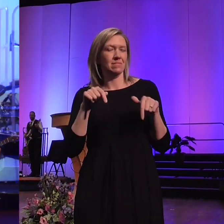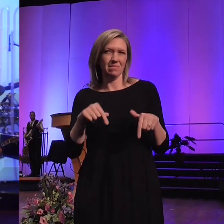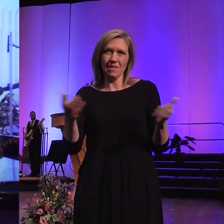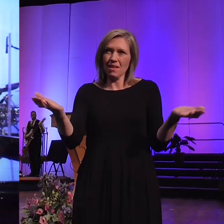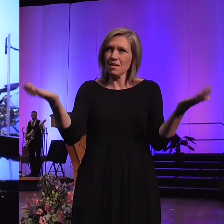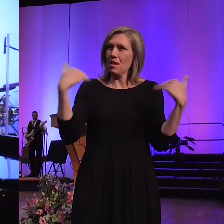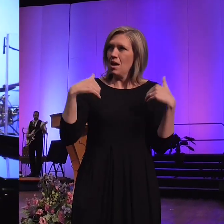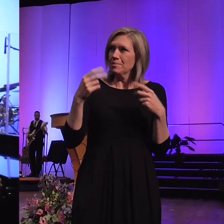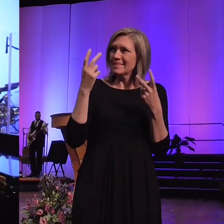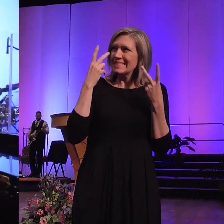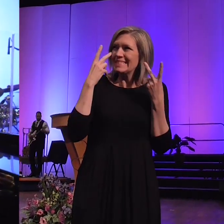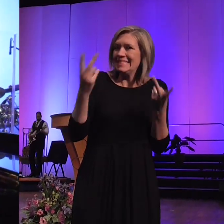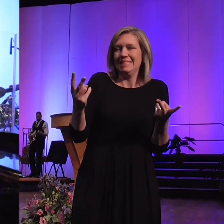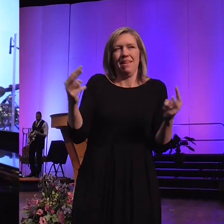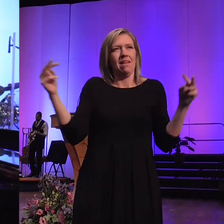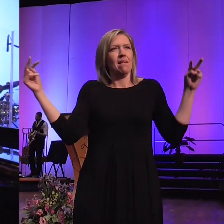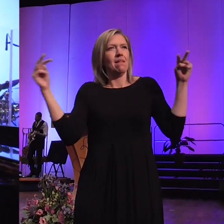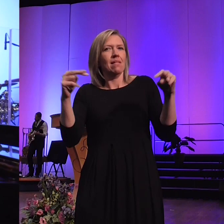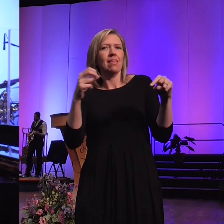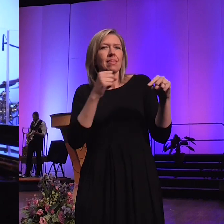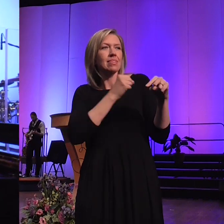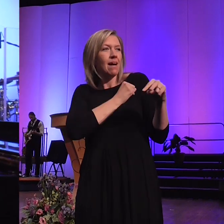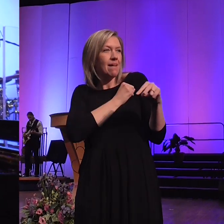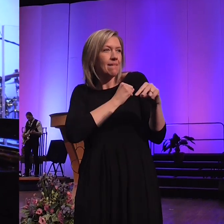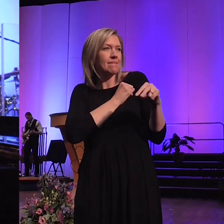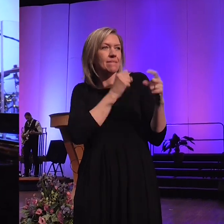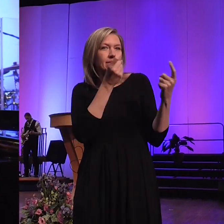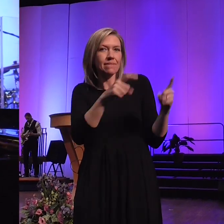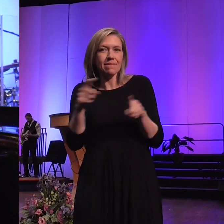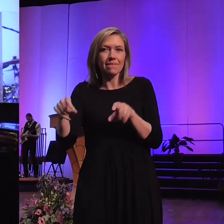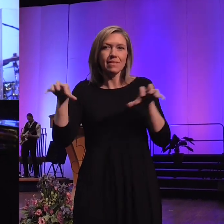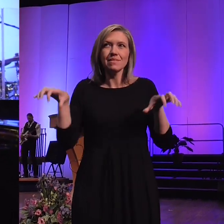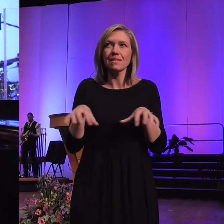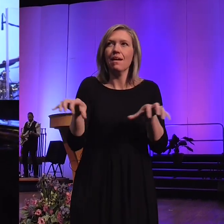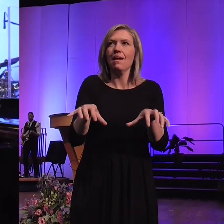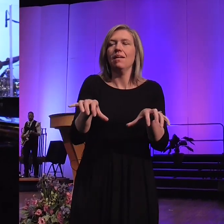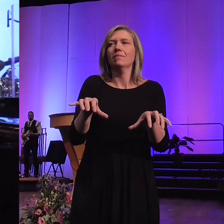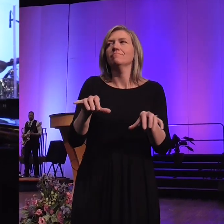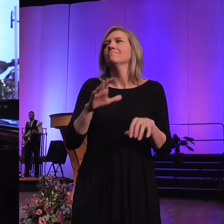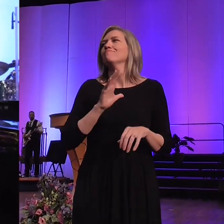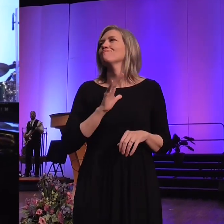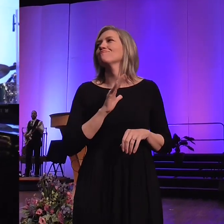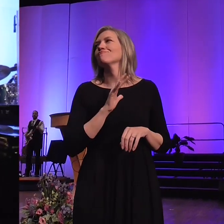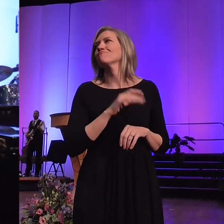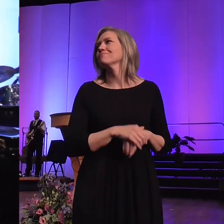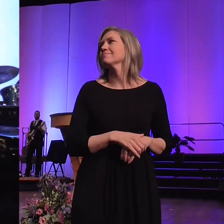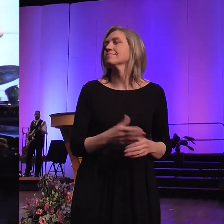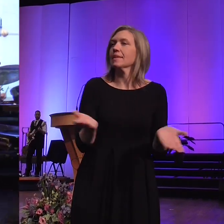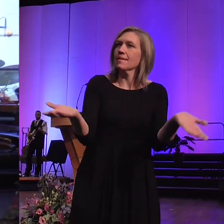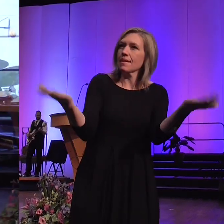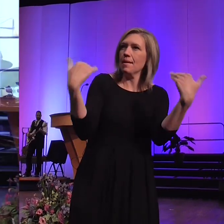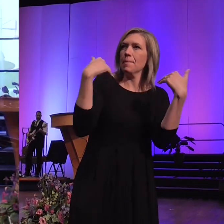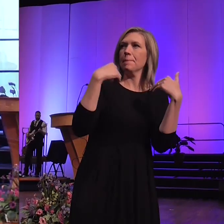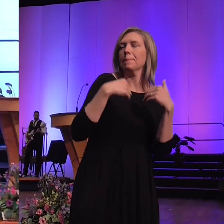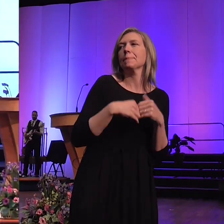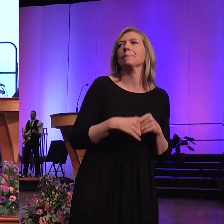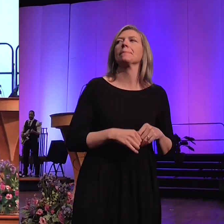Come see what love has done.